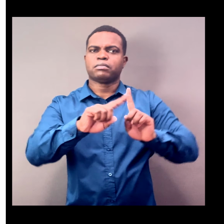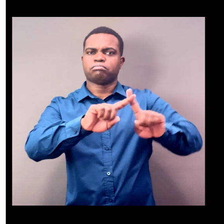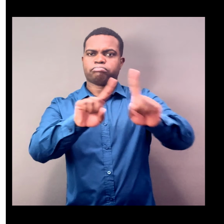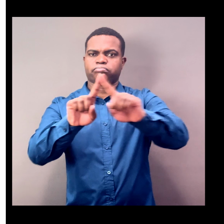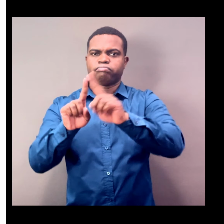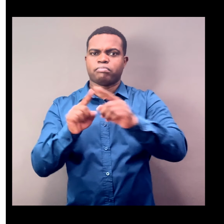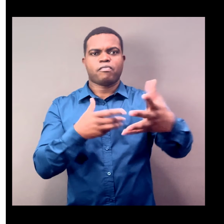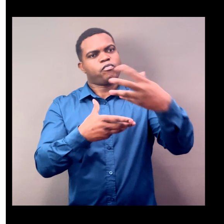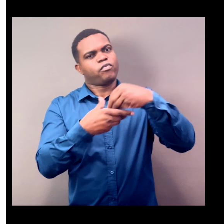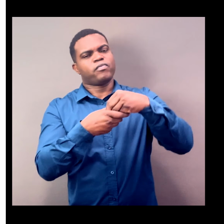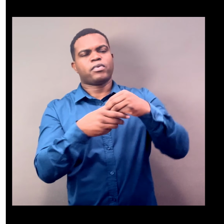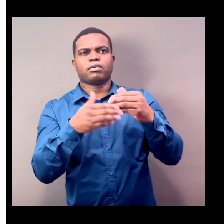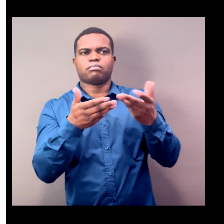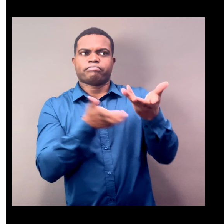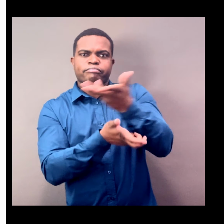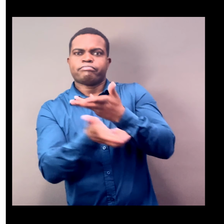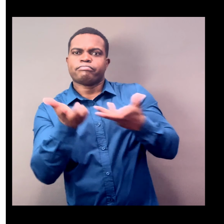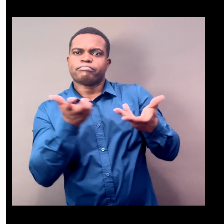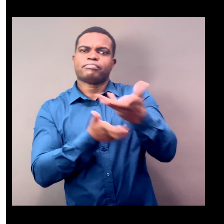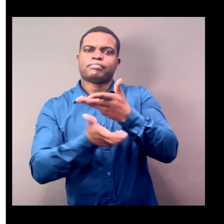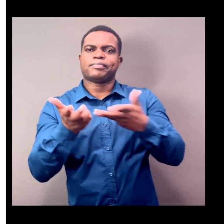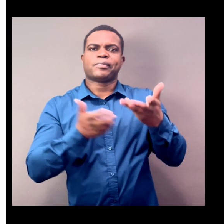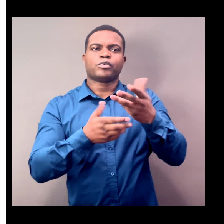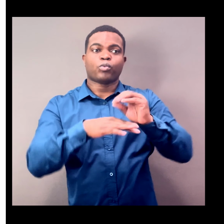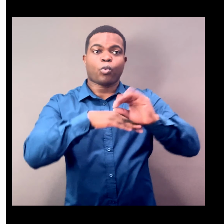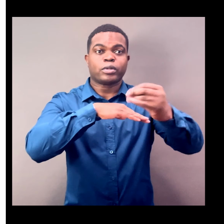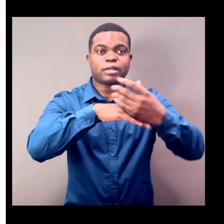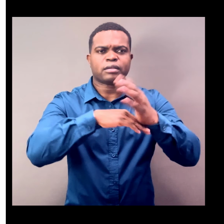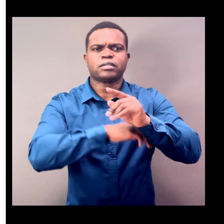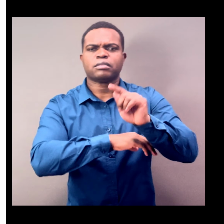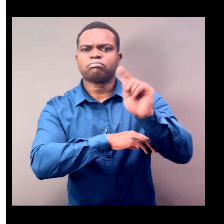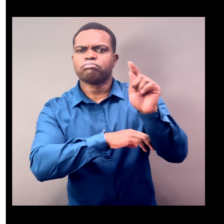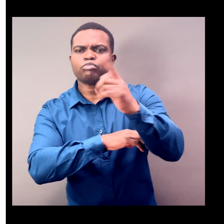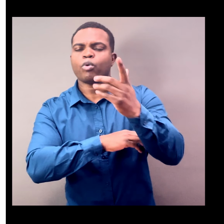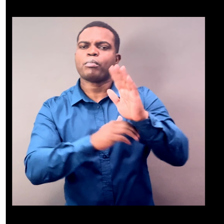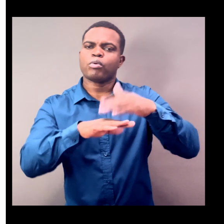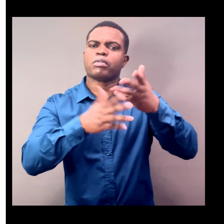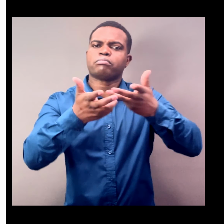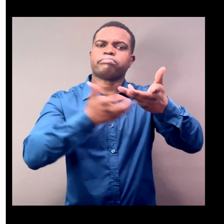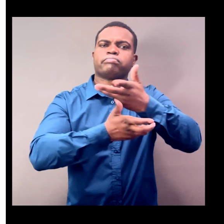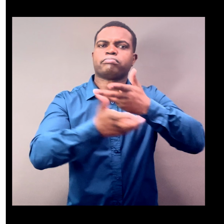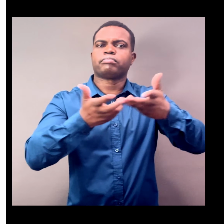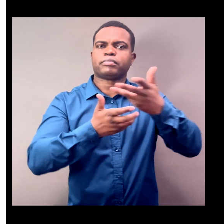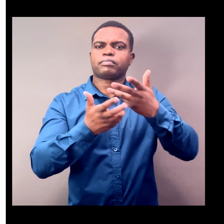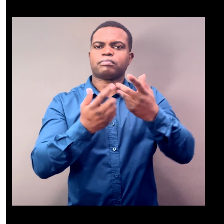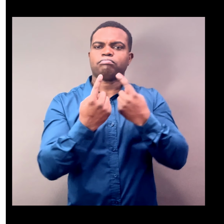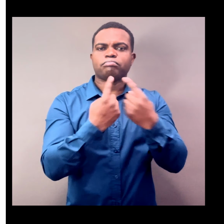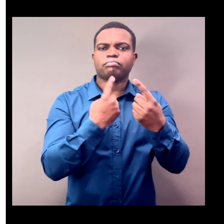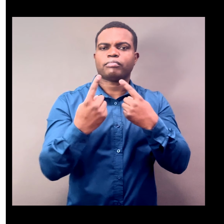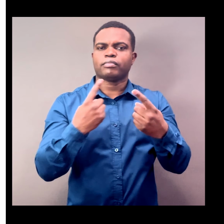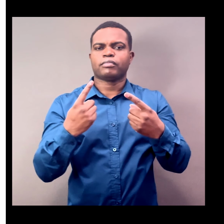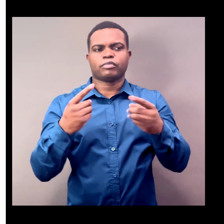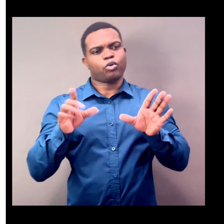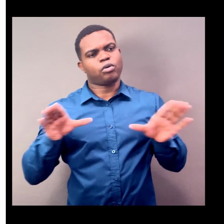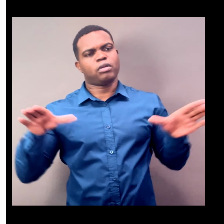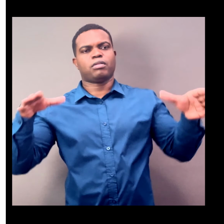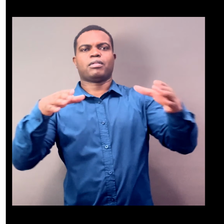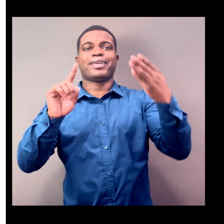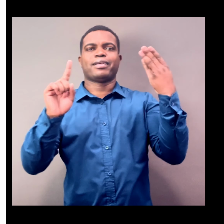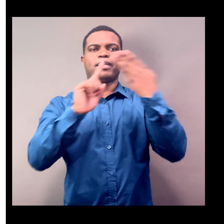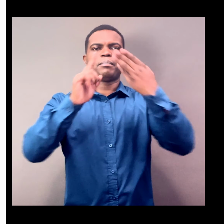involving them, it goes beyond just consulting. That means you will engage the people of the community